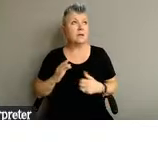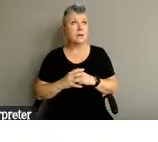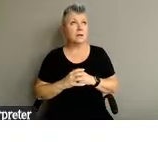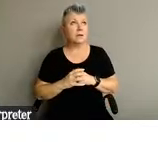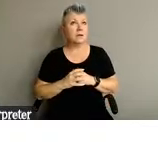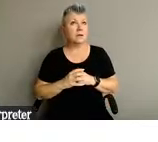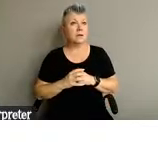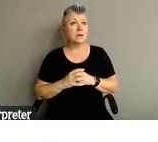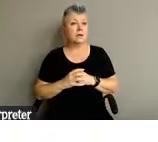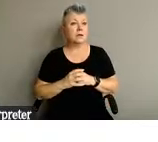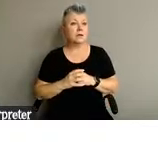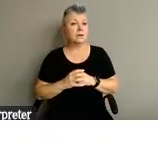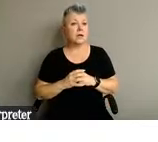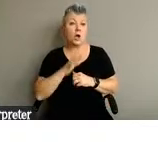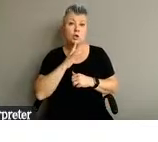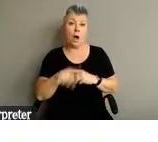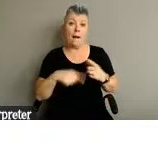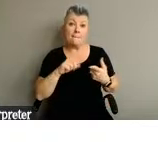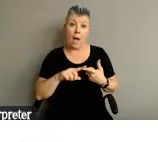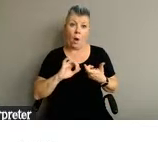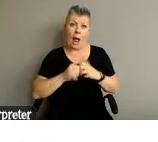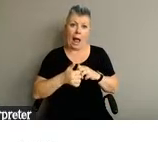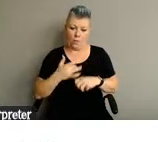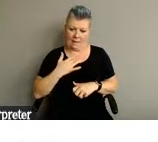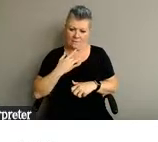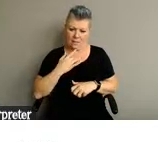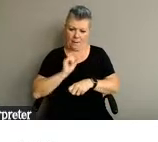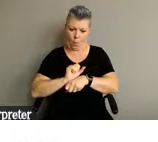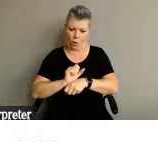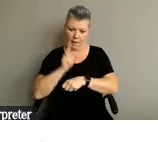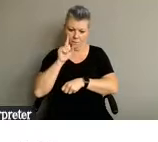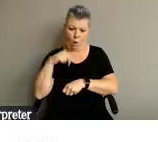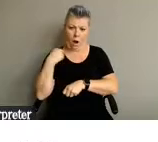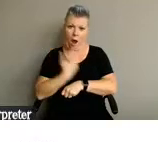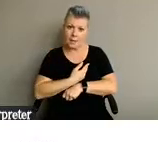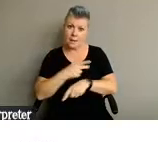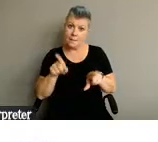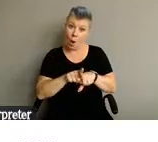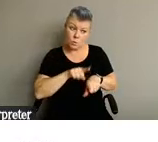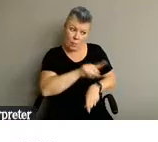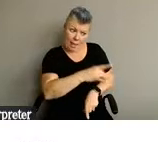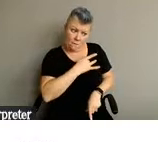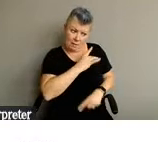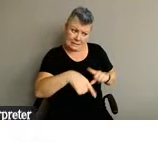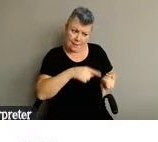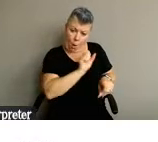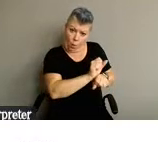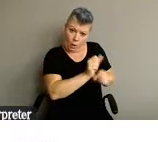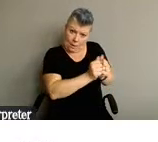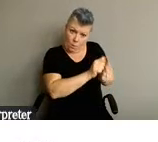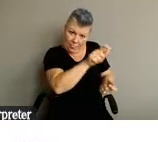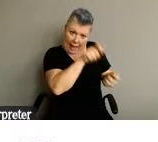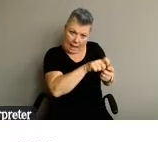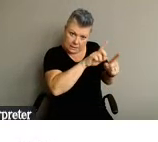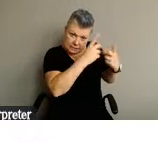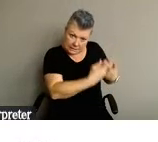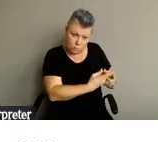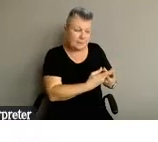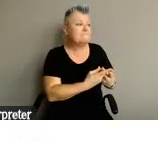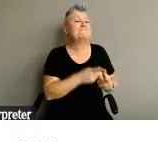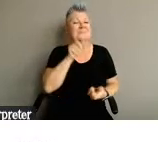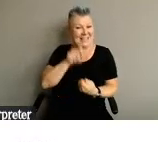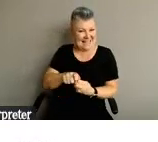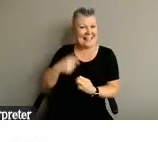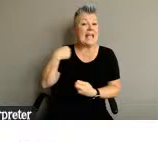about how they're doing with us, but also like to see how they're doing with that district. And as we get further through